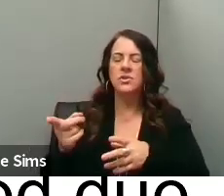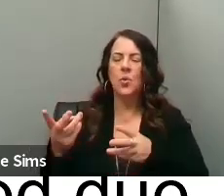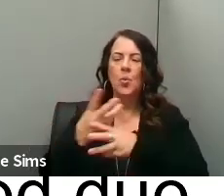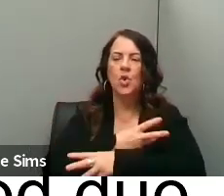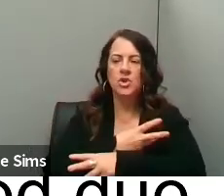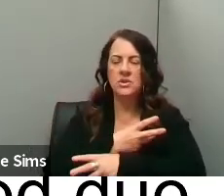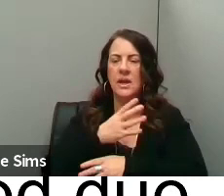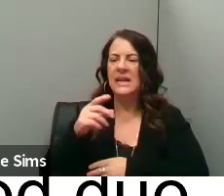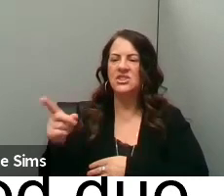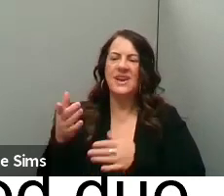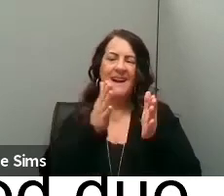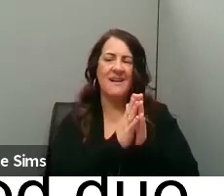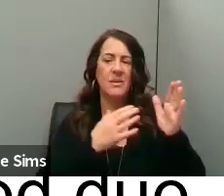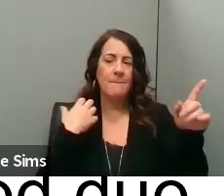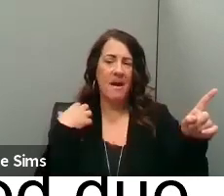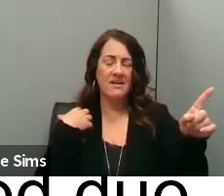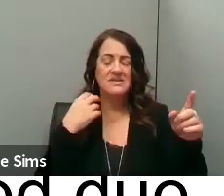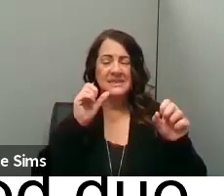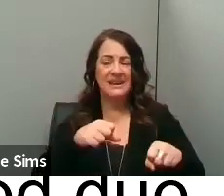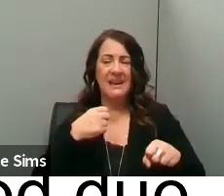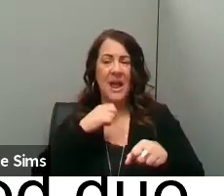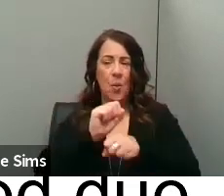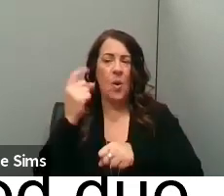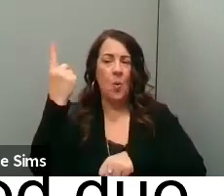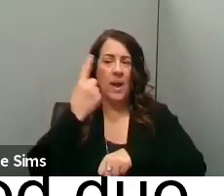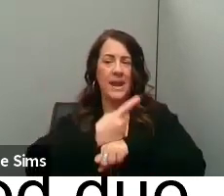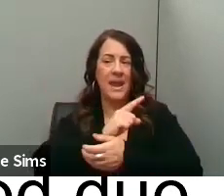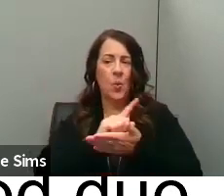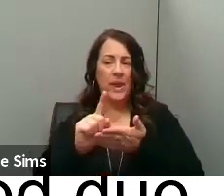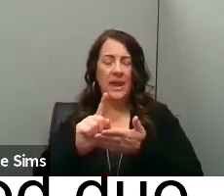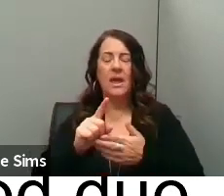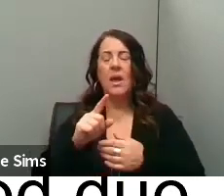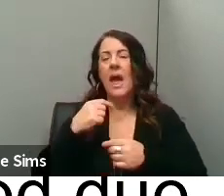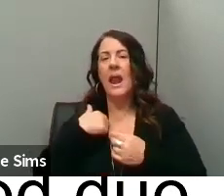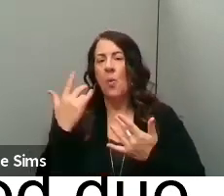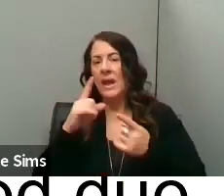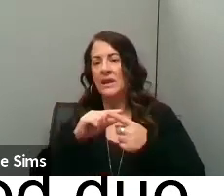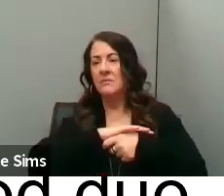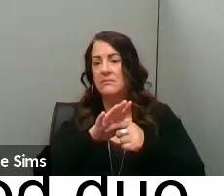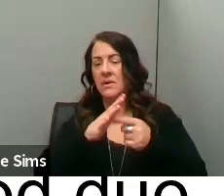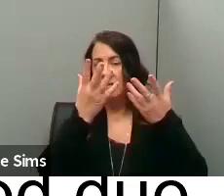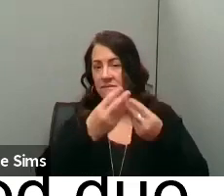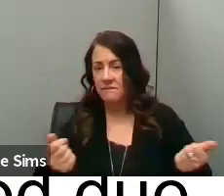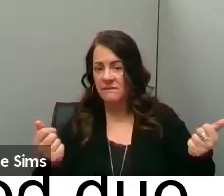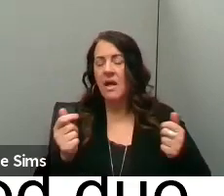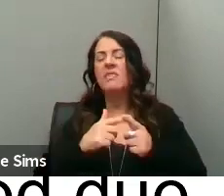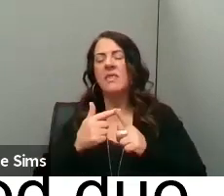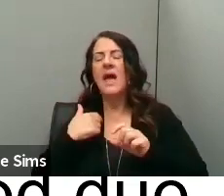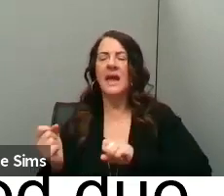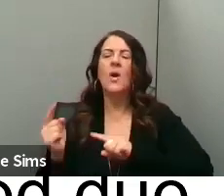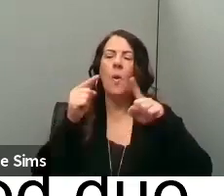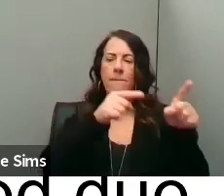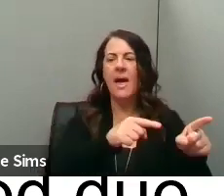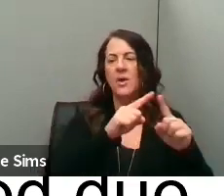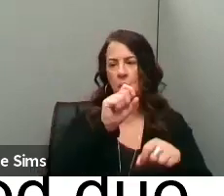and she can resume full-time work after the pandemic ends. This is the first time Gia's boss was